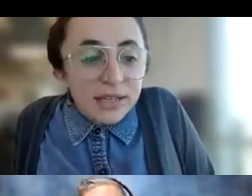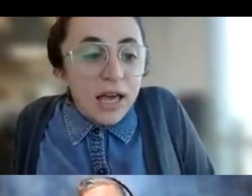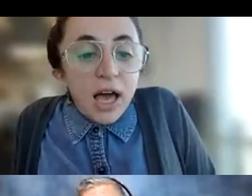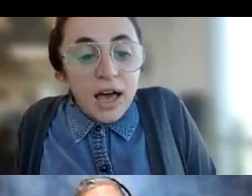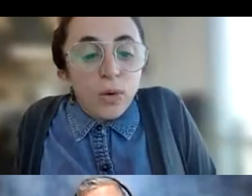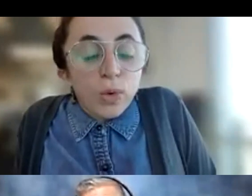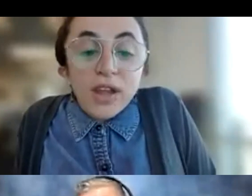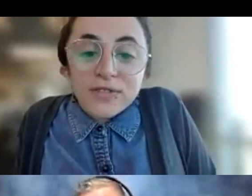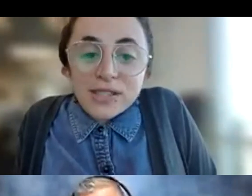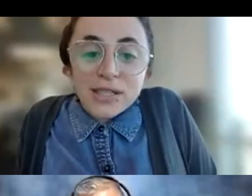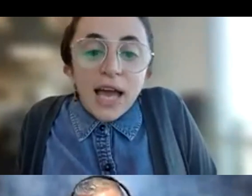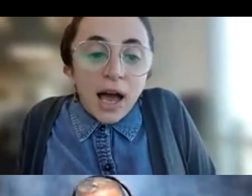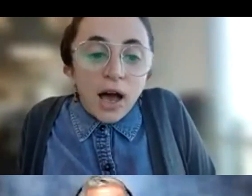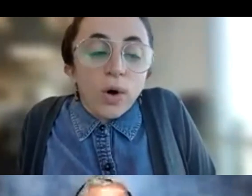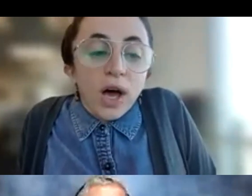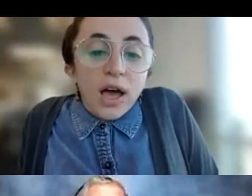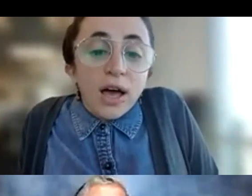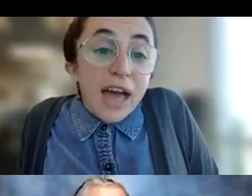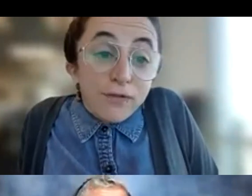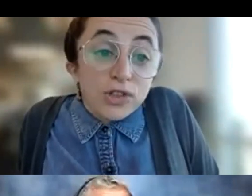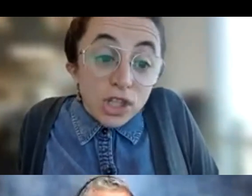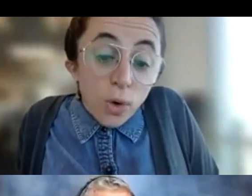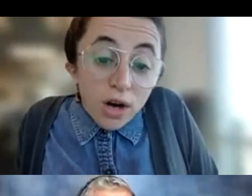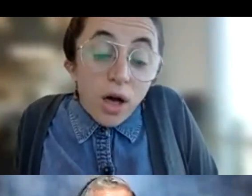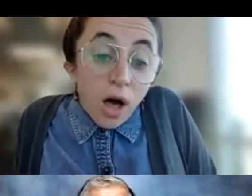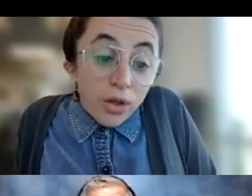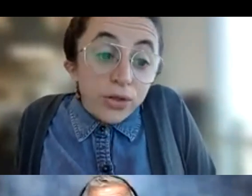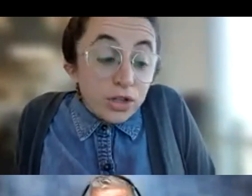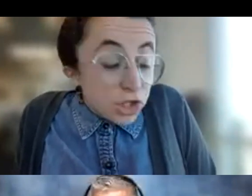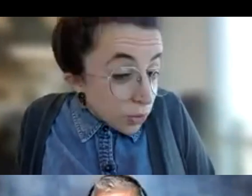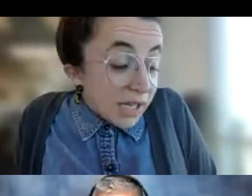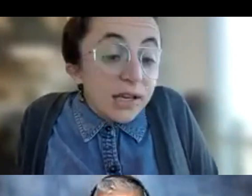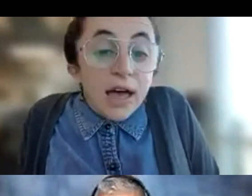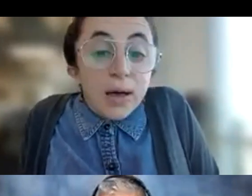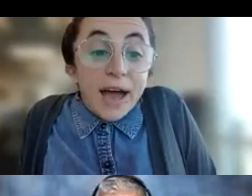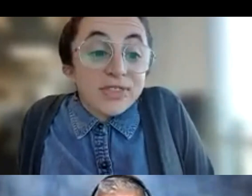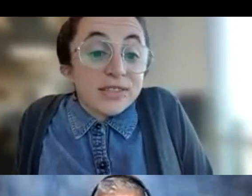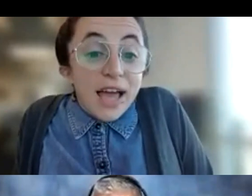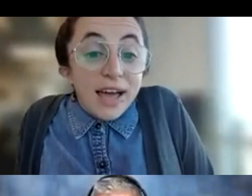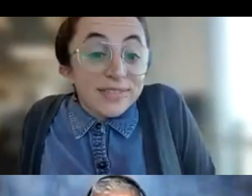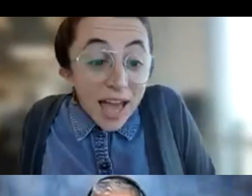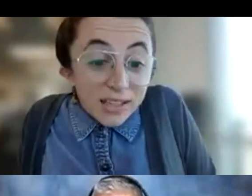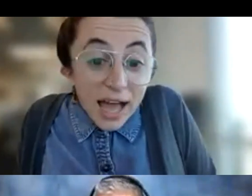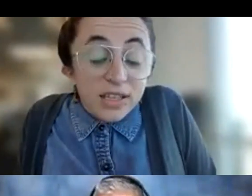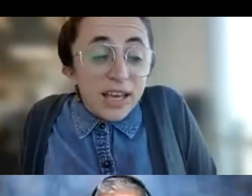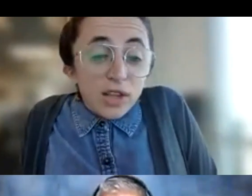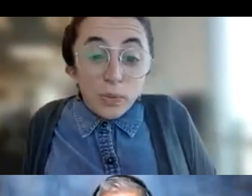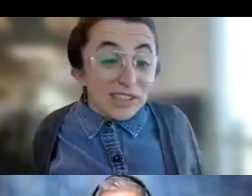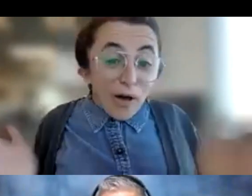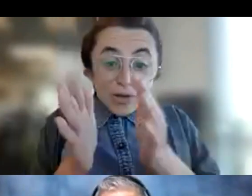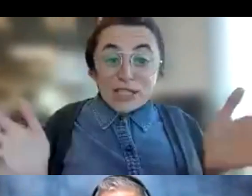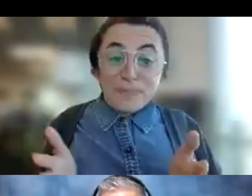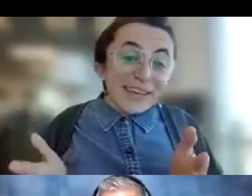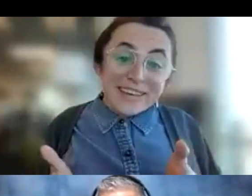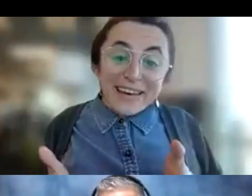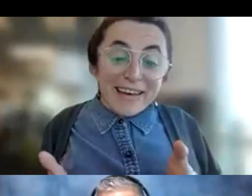anytime, and would love to see how the efforts that you all are doing at DACLAC, that we can